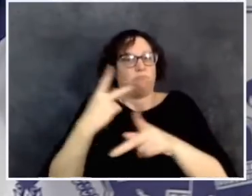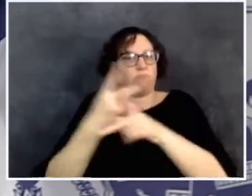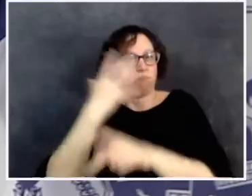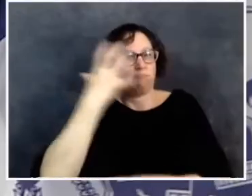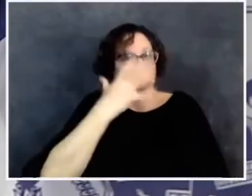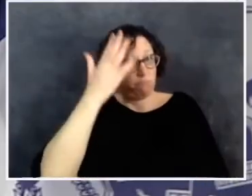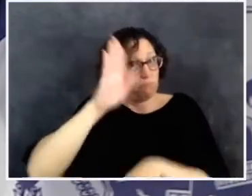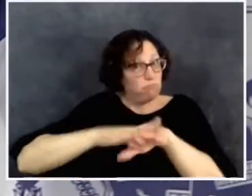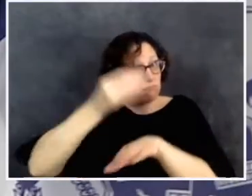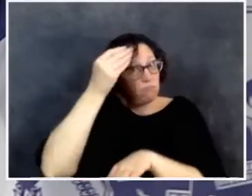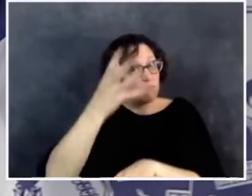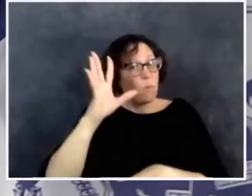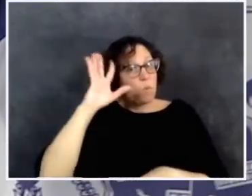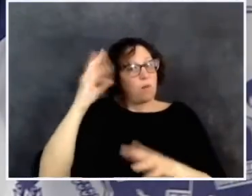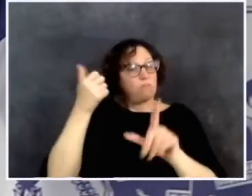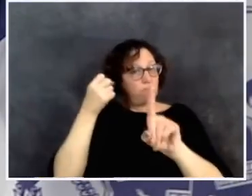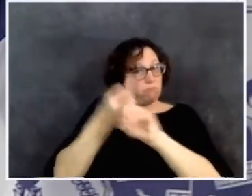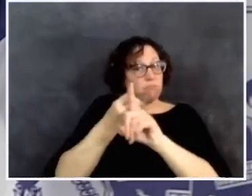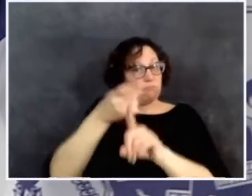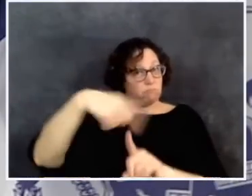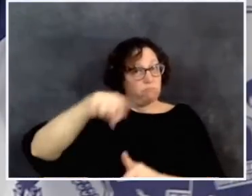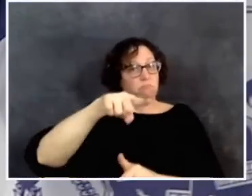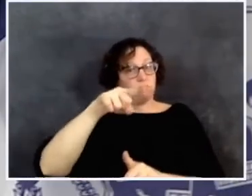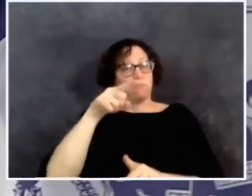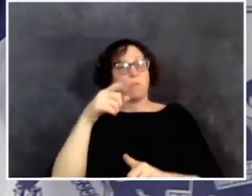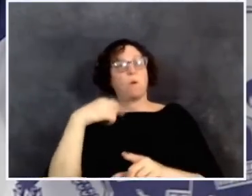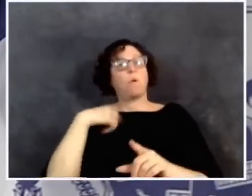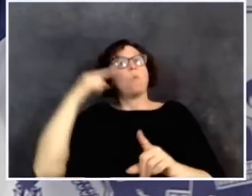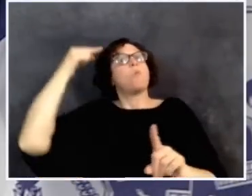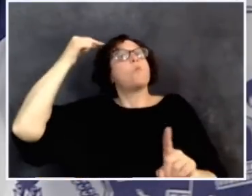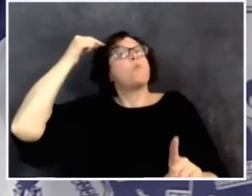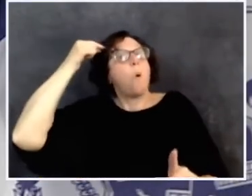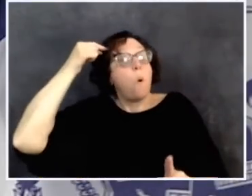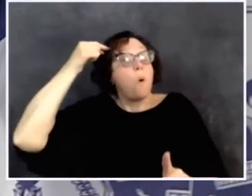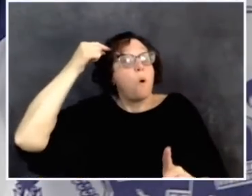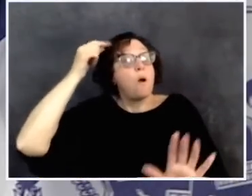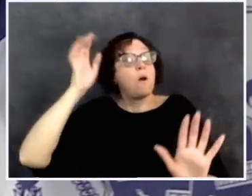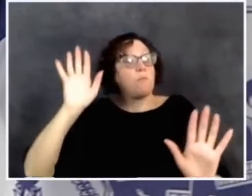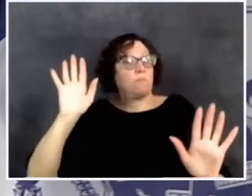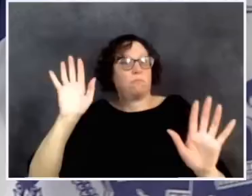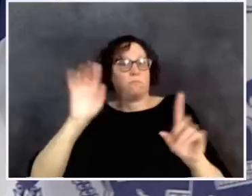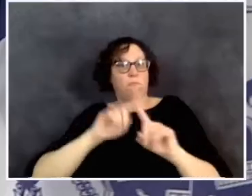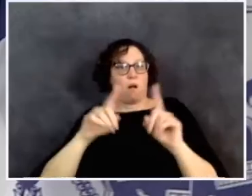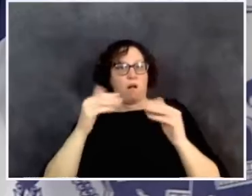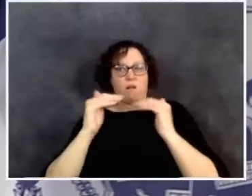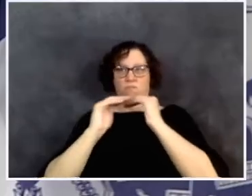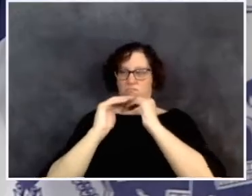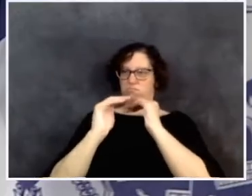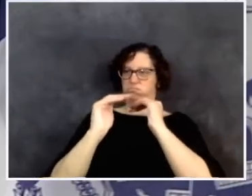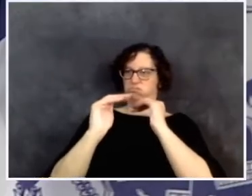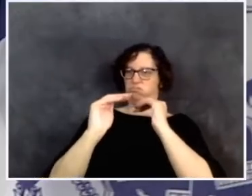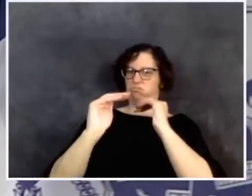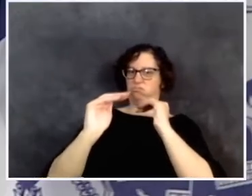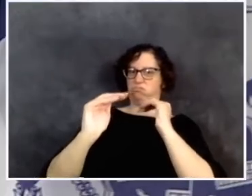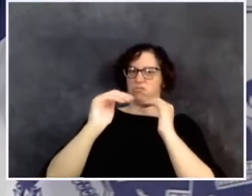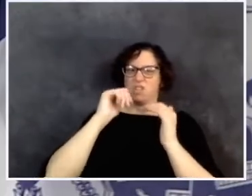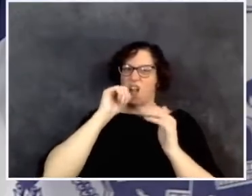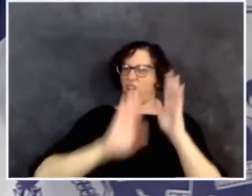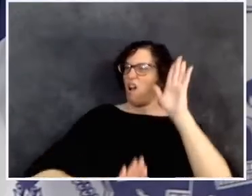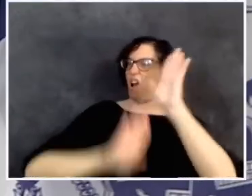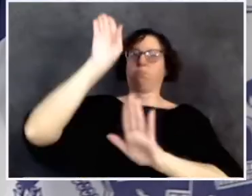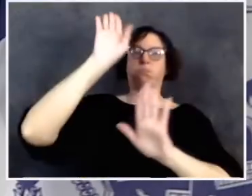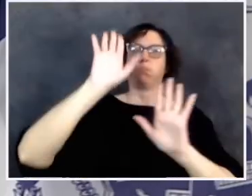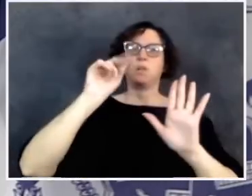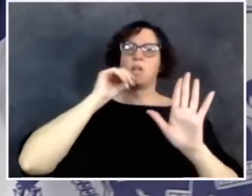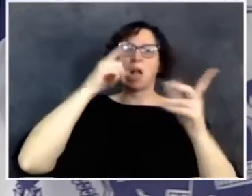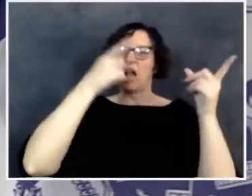just horrendous situation. And at that point, it leveled off, and thank God it did. So the plus side of